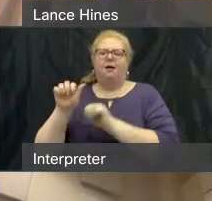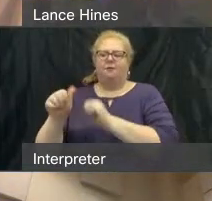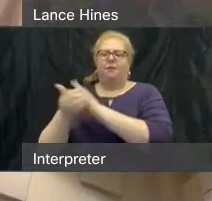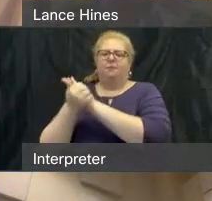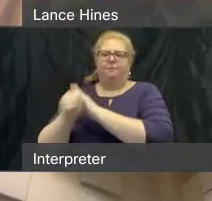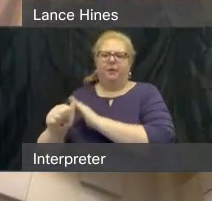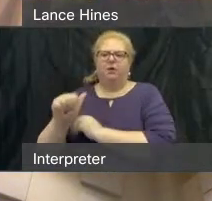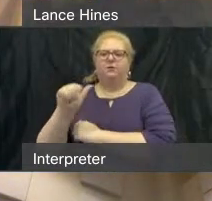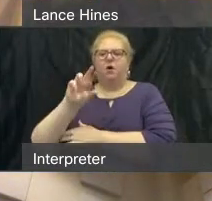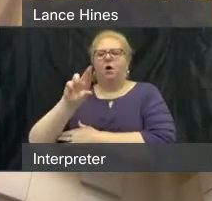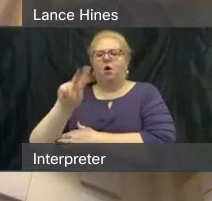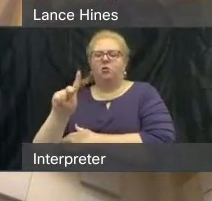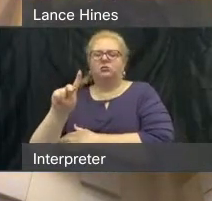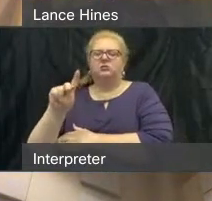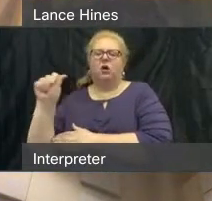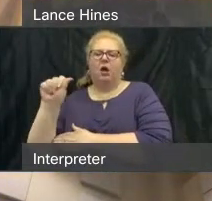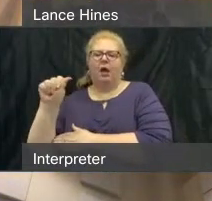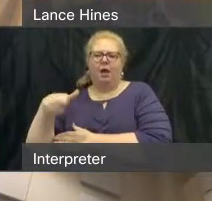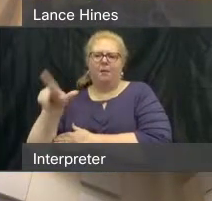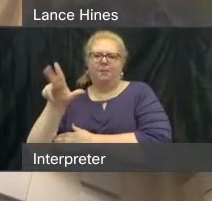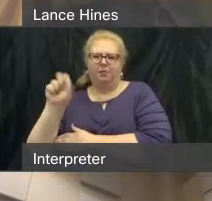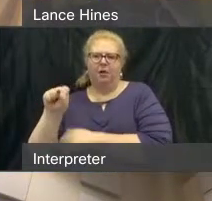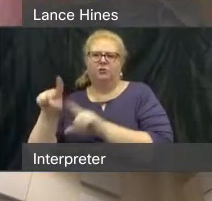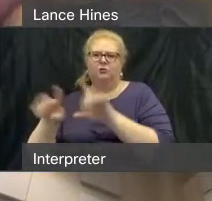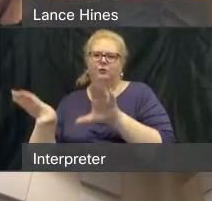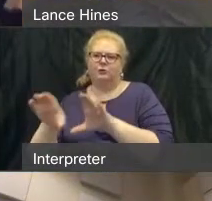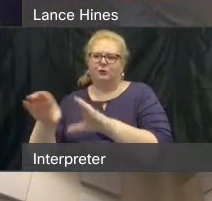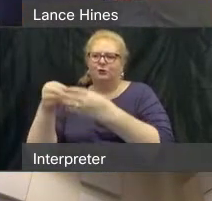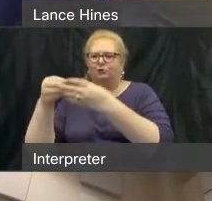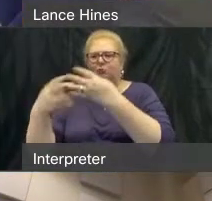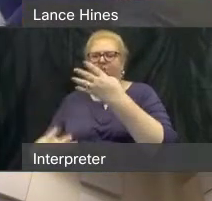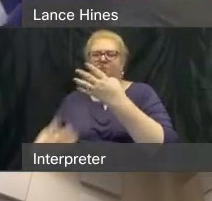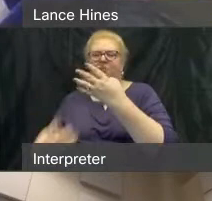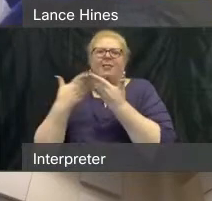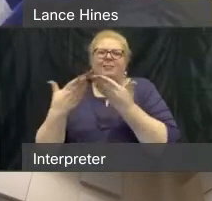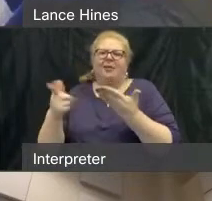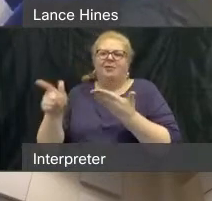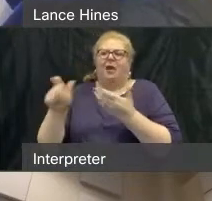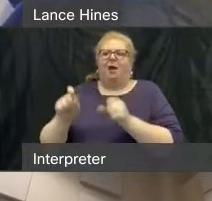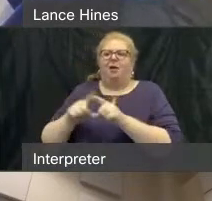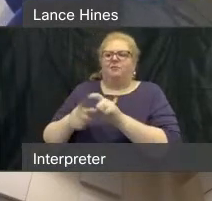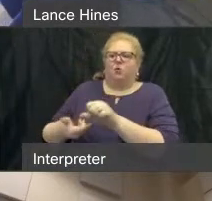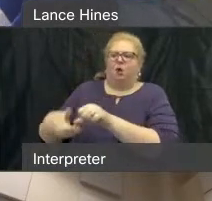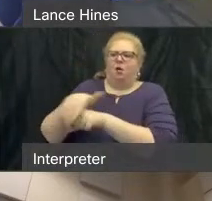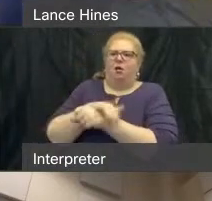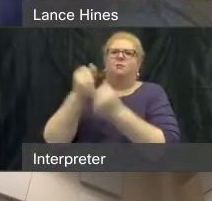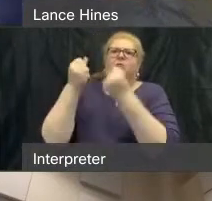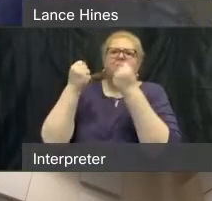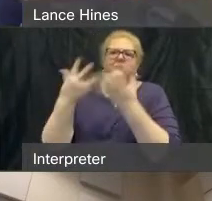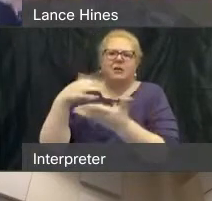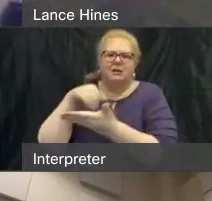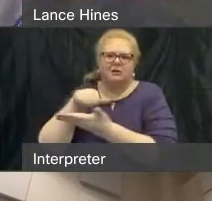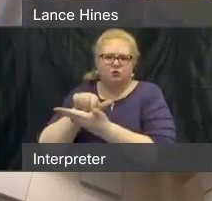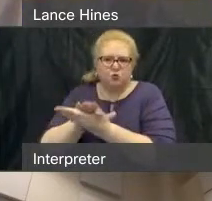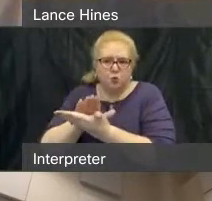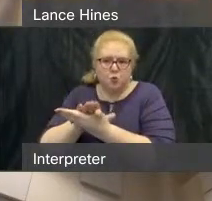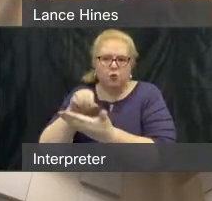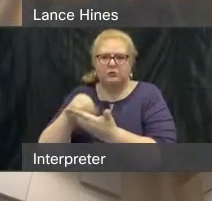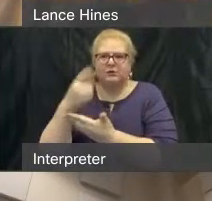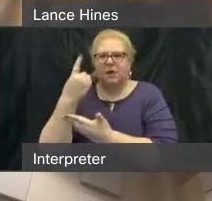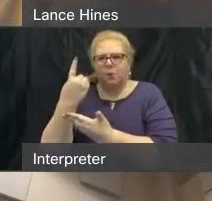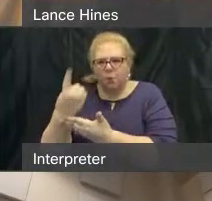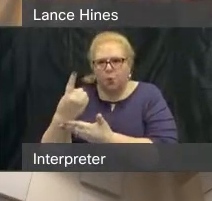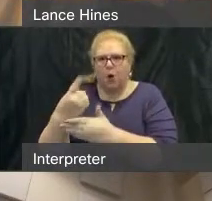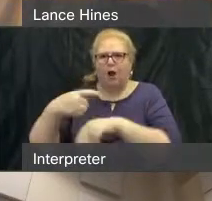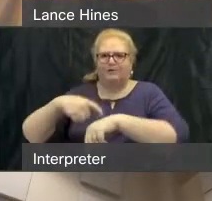to do such a variety of areas of the arts and the capacity that they had to cover so many schools in one fell